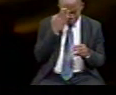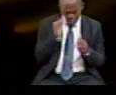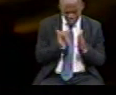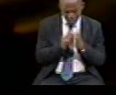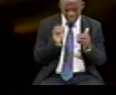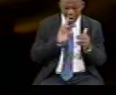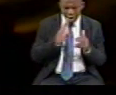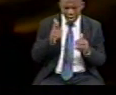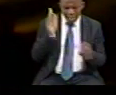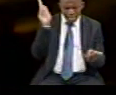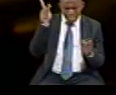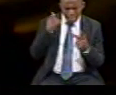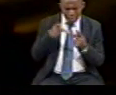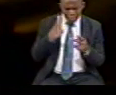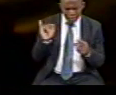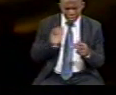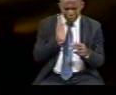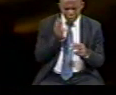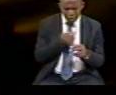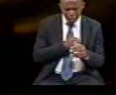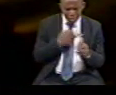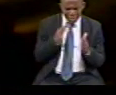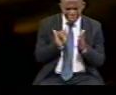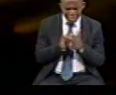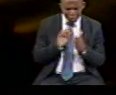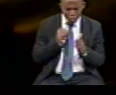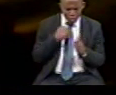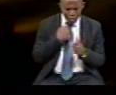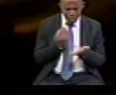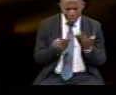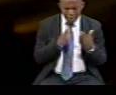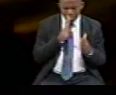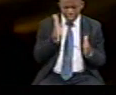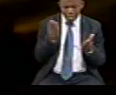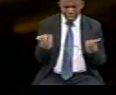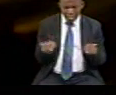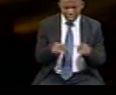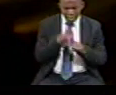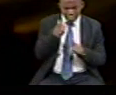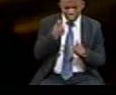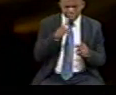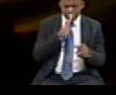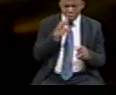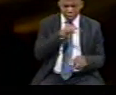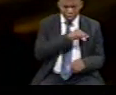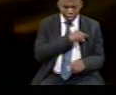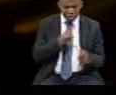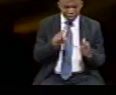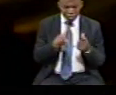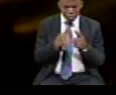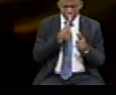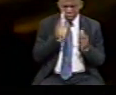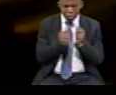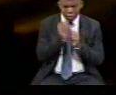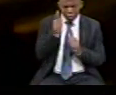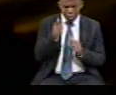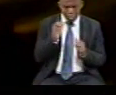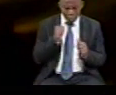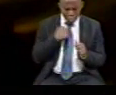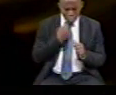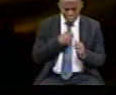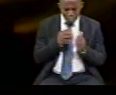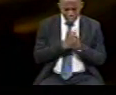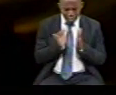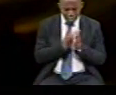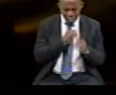us in order that we might be like you and to be qualified to be with you. We just pray that all we are going to hear